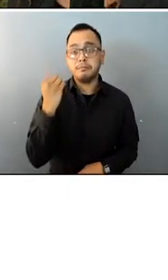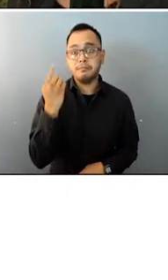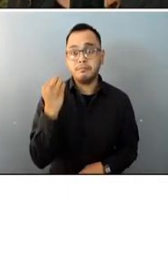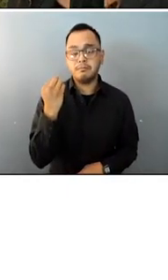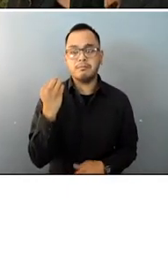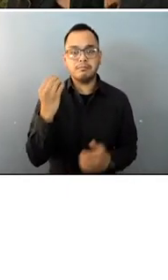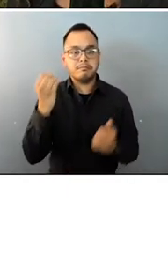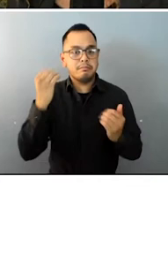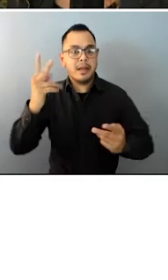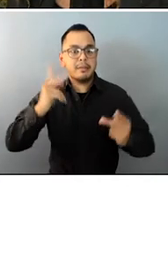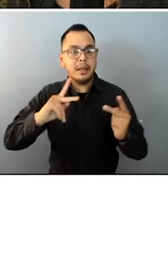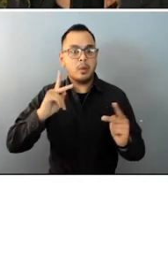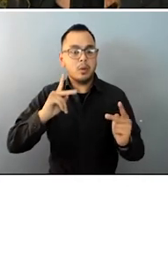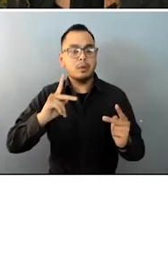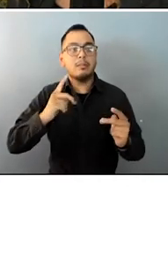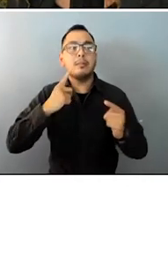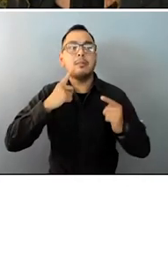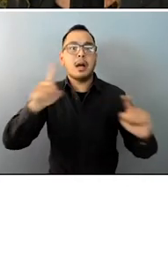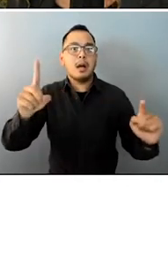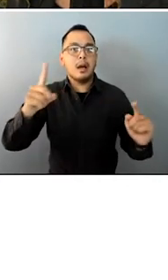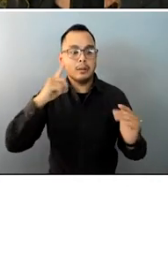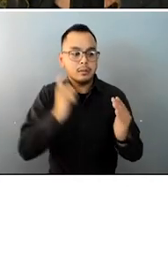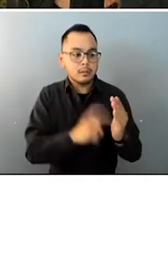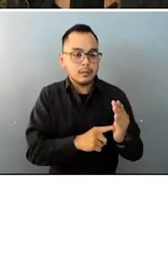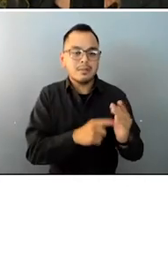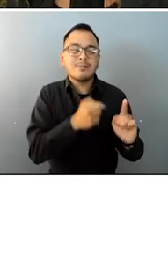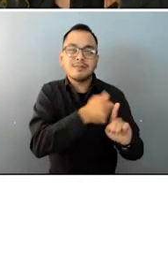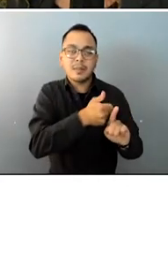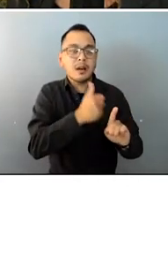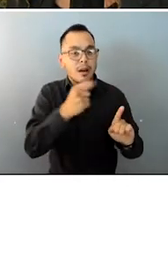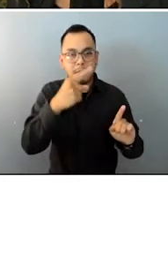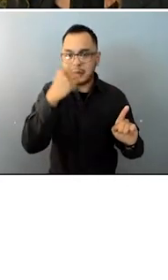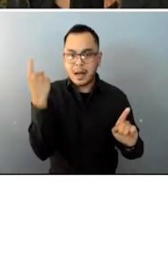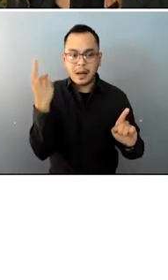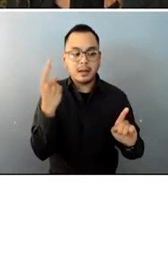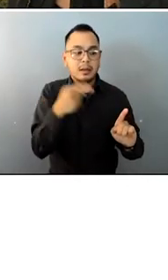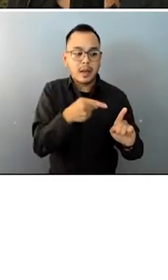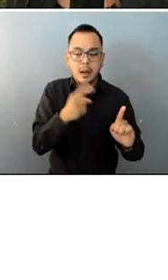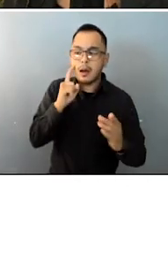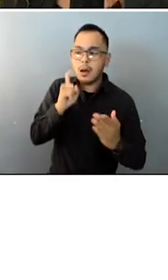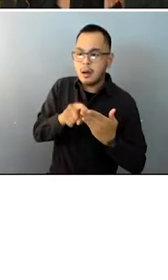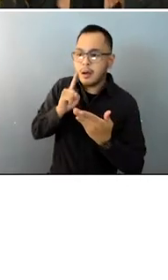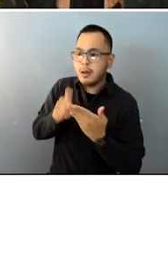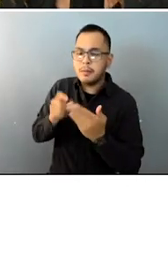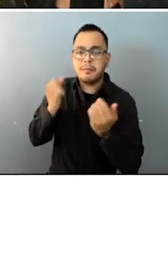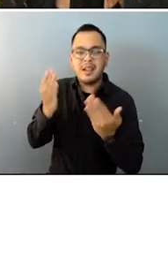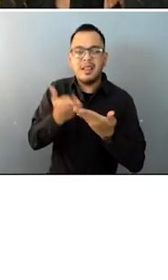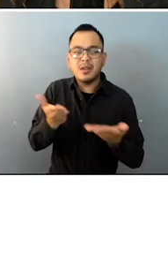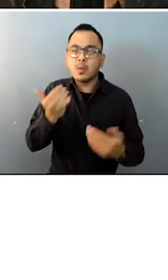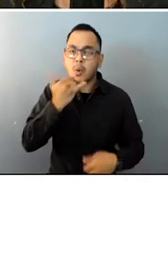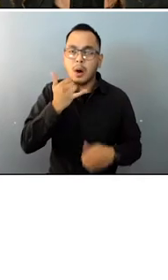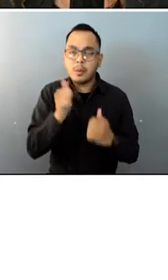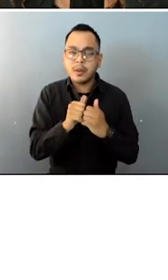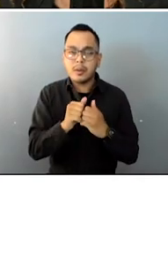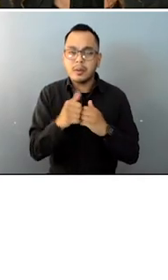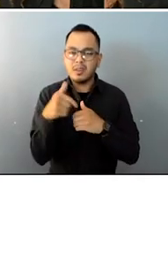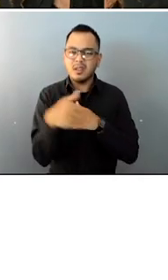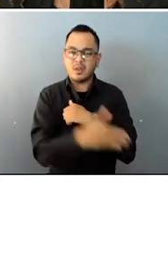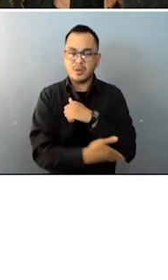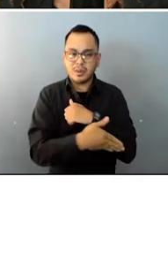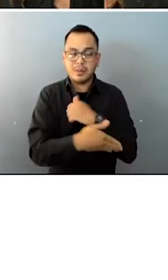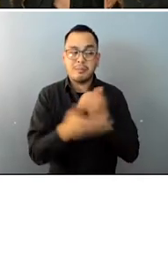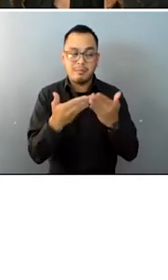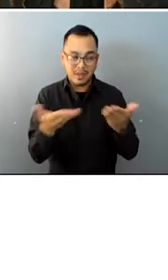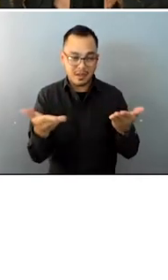a recognition by many people who are not Black that there's something wrong with this country and that things need